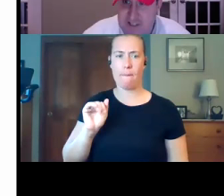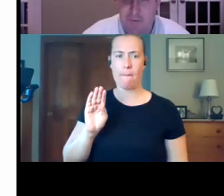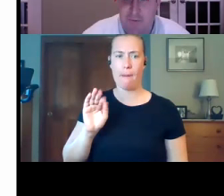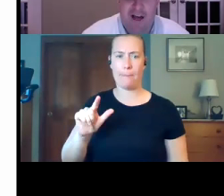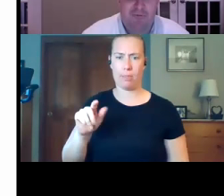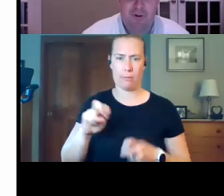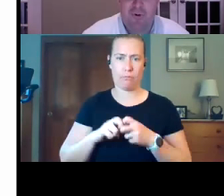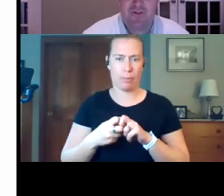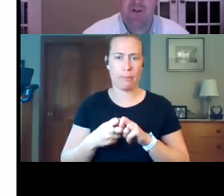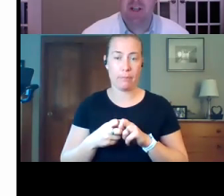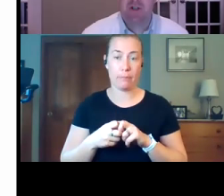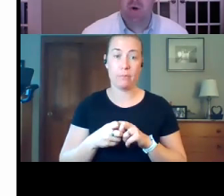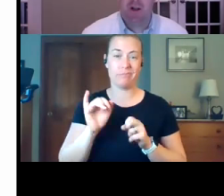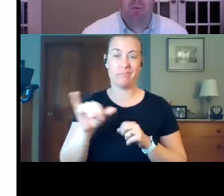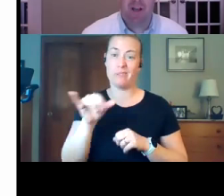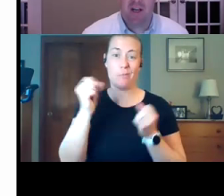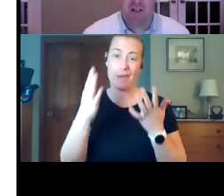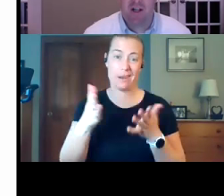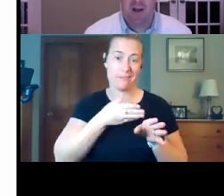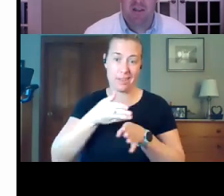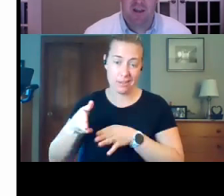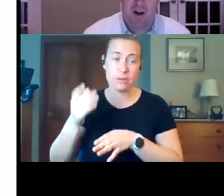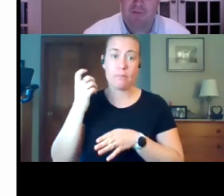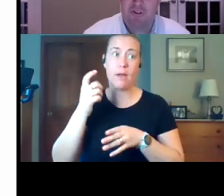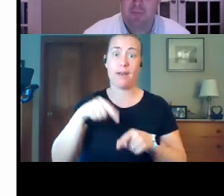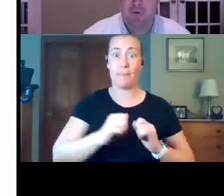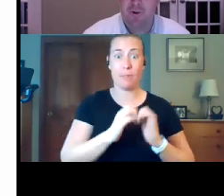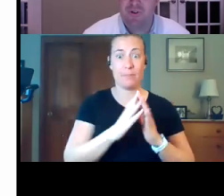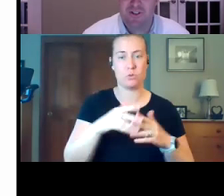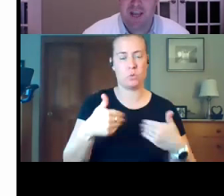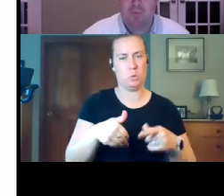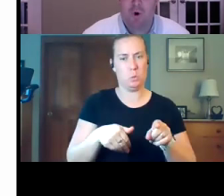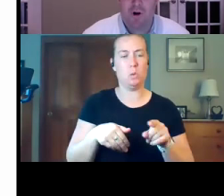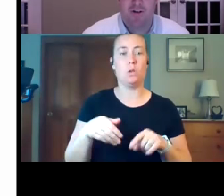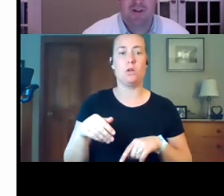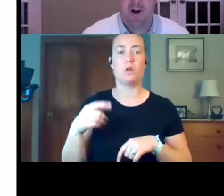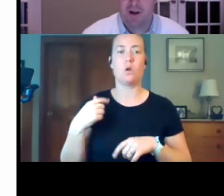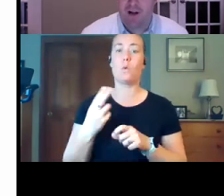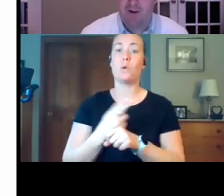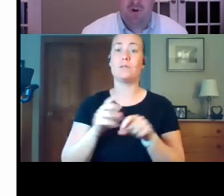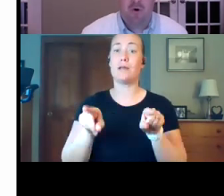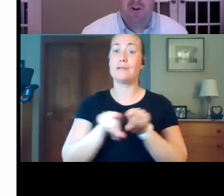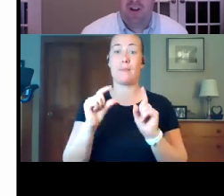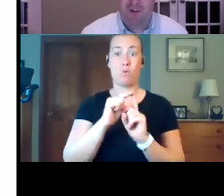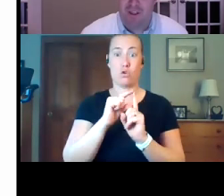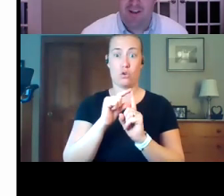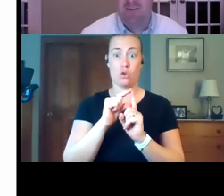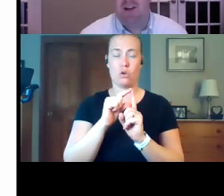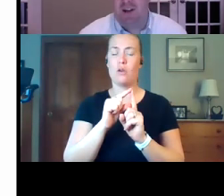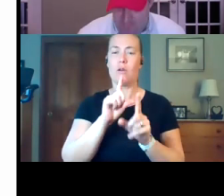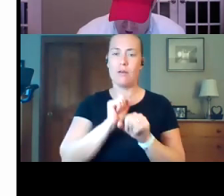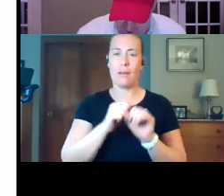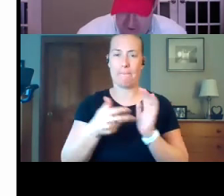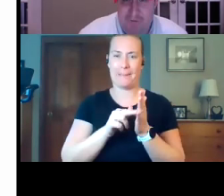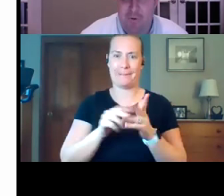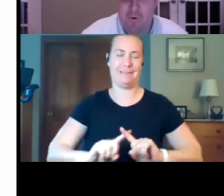consistent with a lot of fields, but certainly is true in implementation, that oftentimes we use the same word to talk about totally different things,